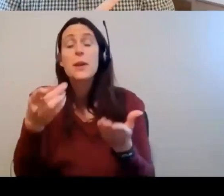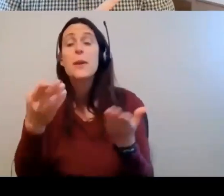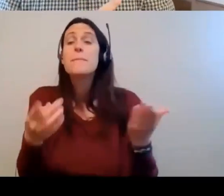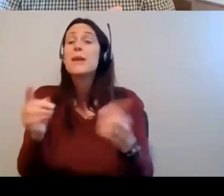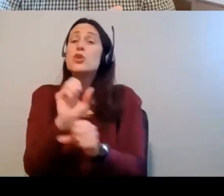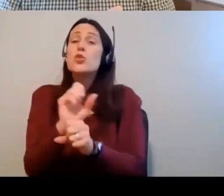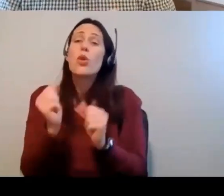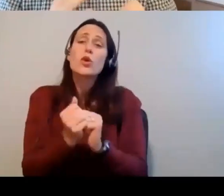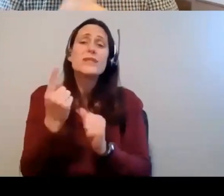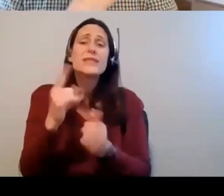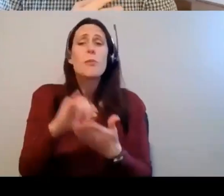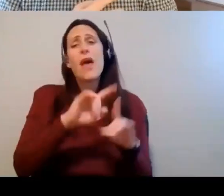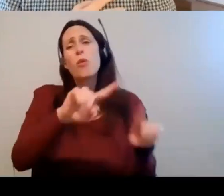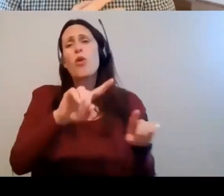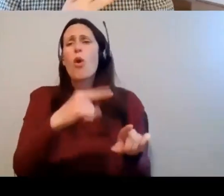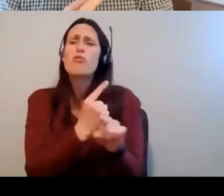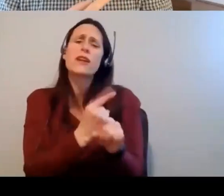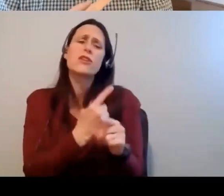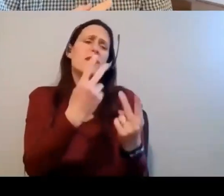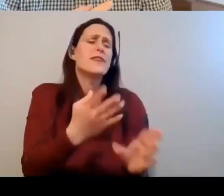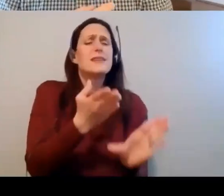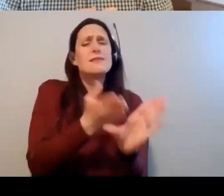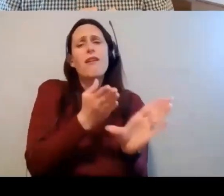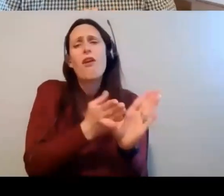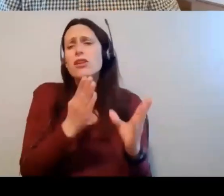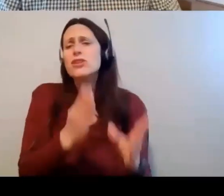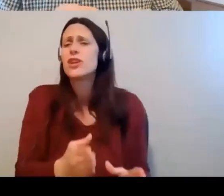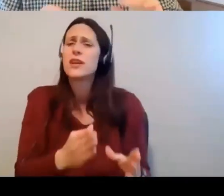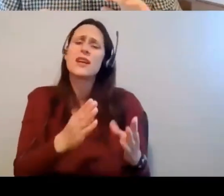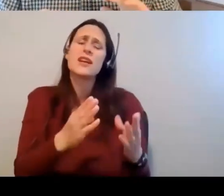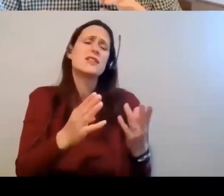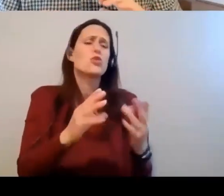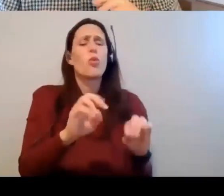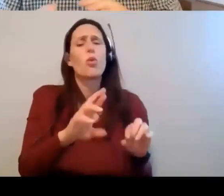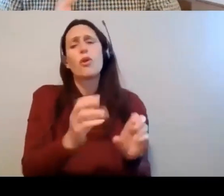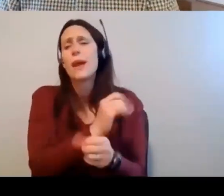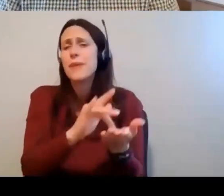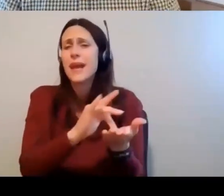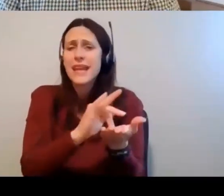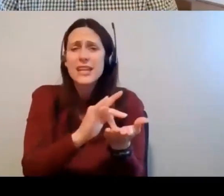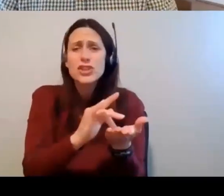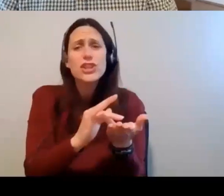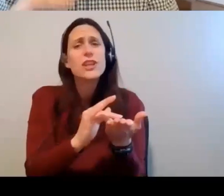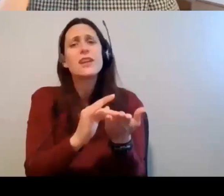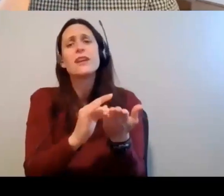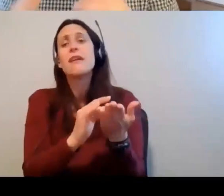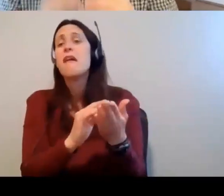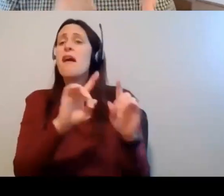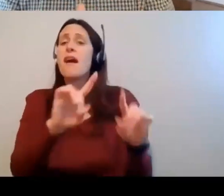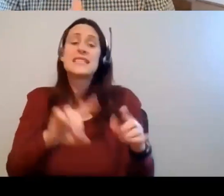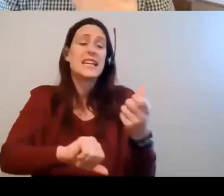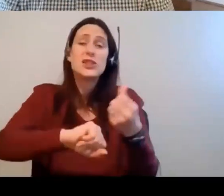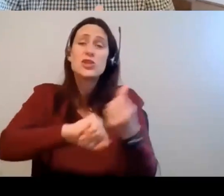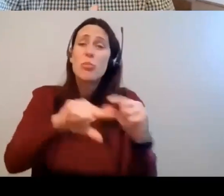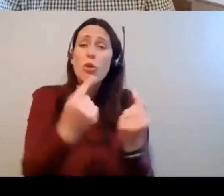regular visits with their psychiatrist or general physician for medication, maybe even attending support groups or things